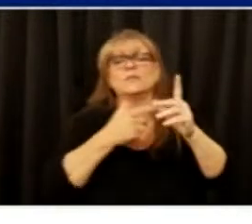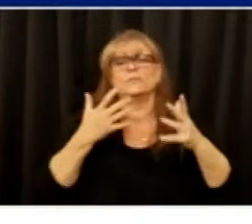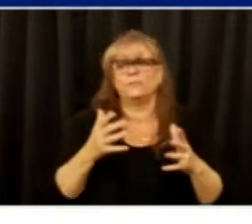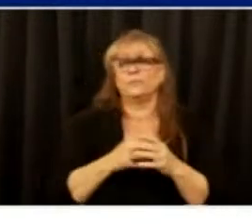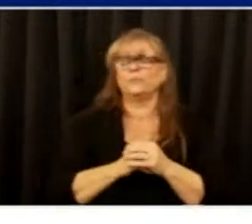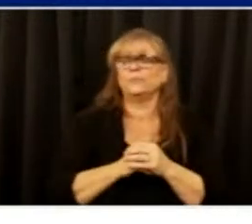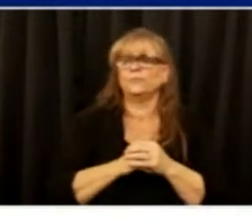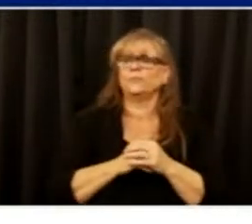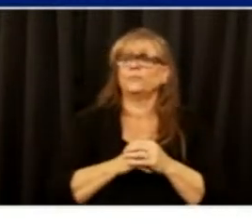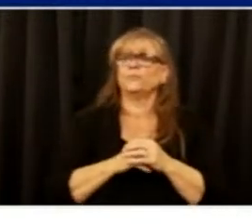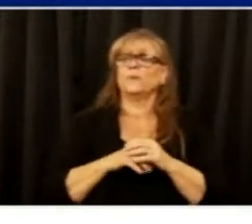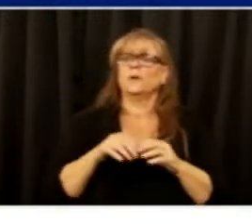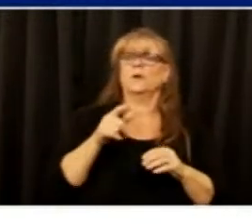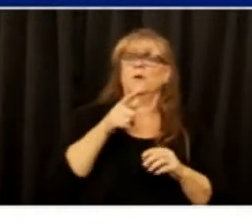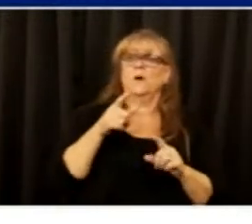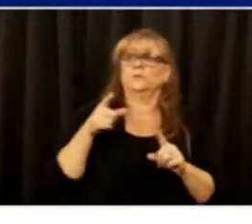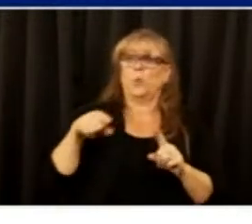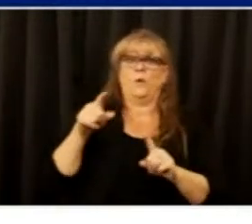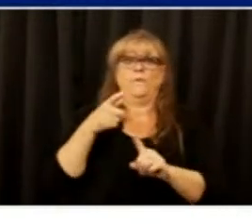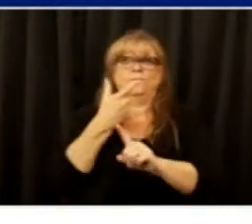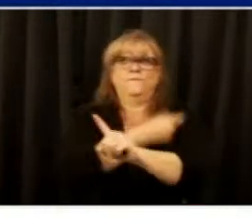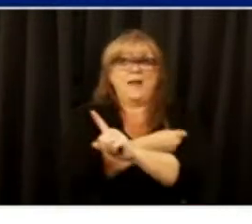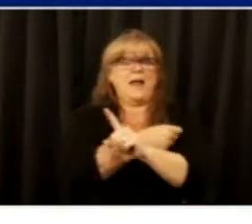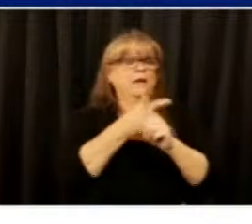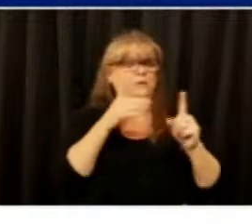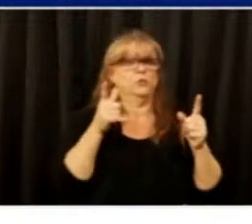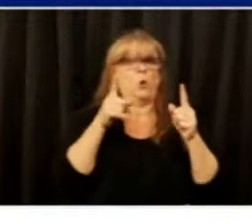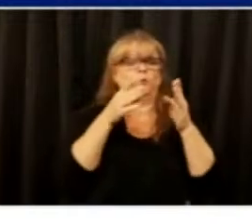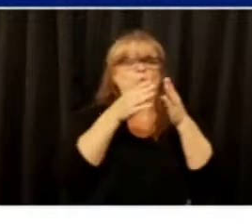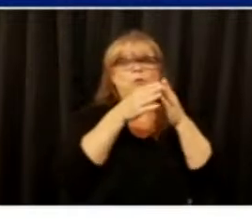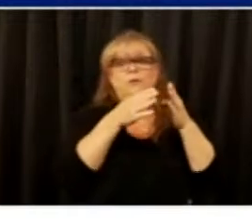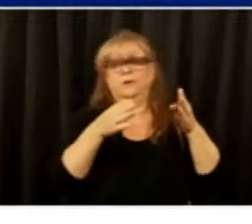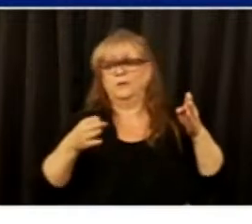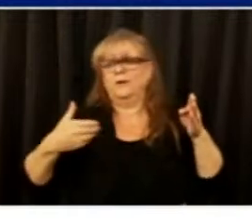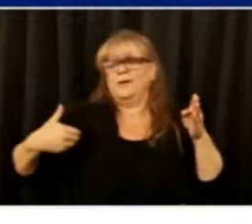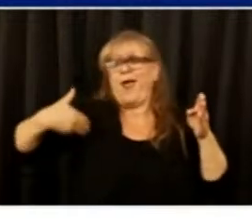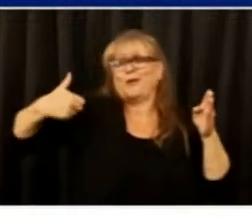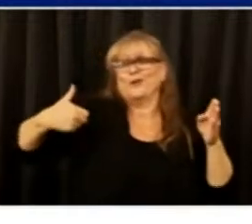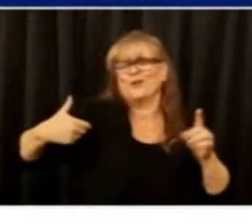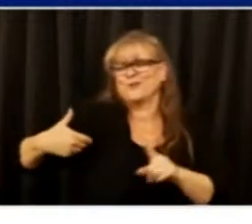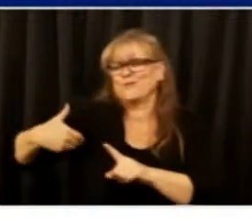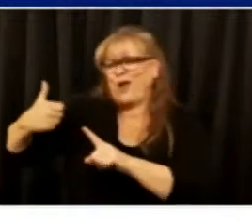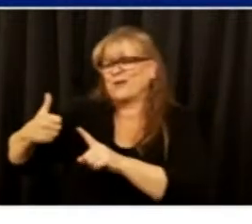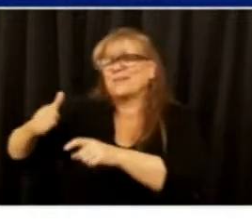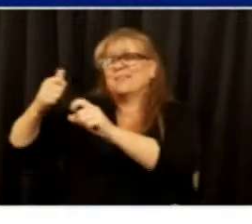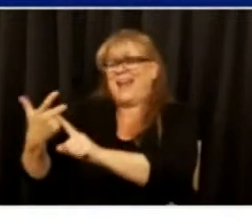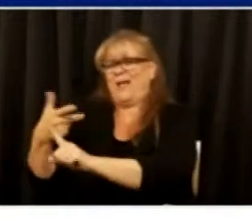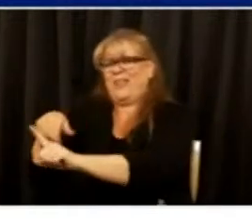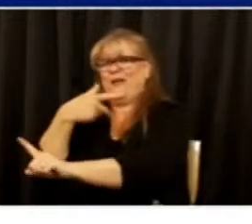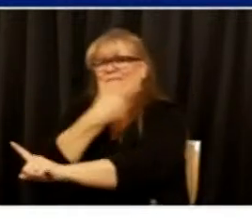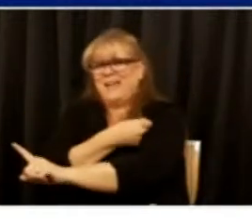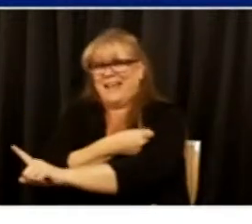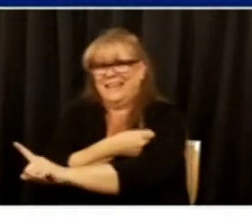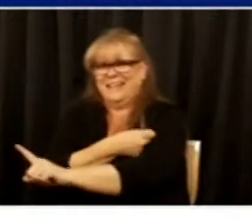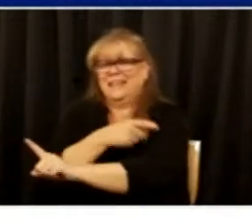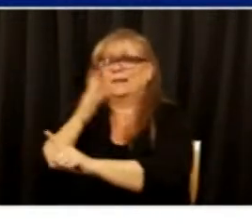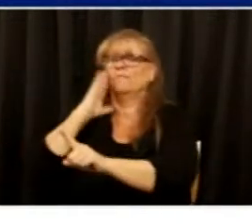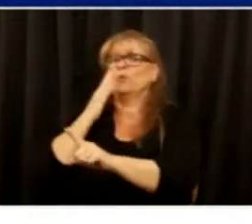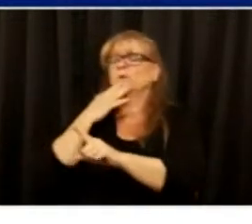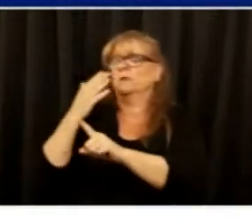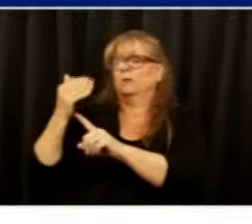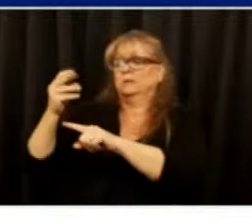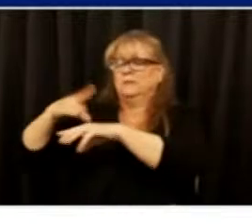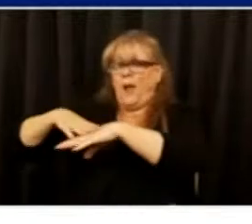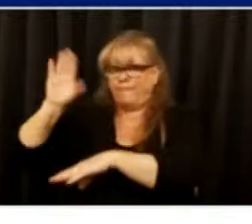percentage of the population, with vaccine available to 12 to 15-year-olds in addition to the 16 plus where vaccine has been available for months